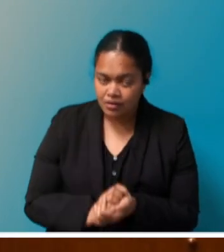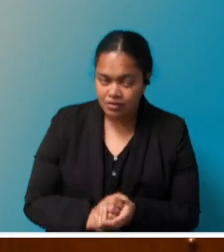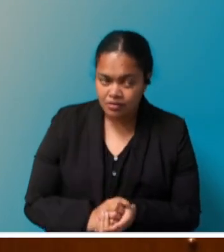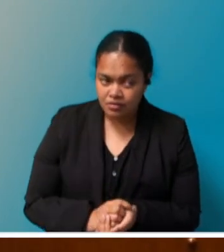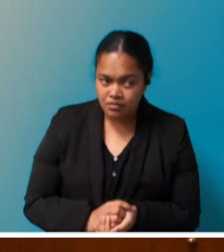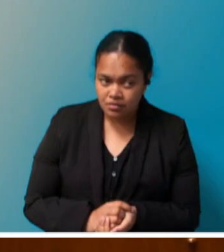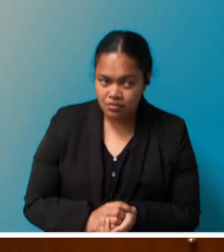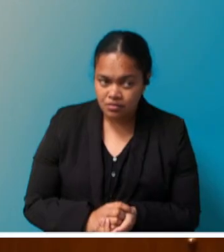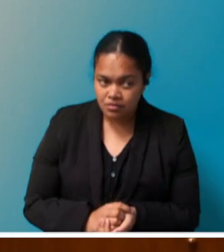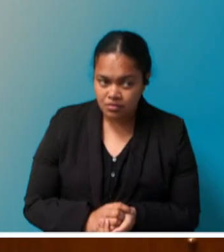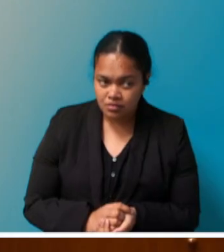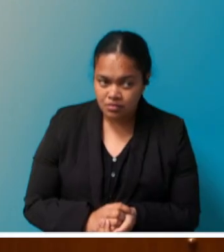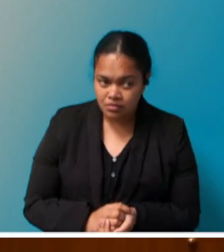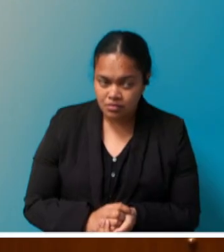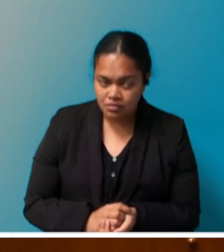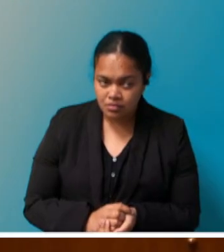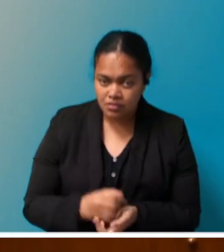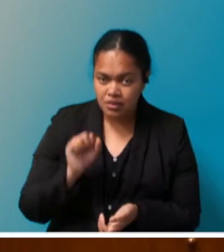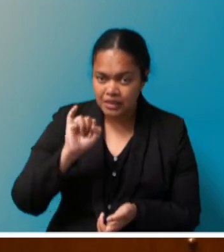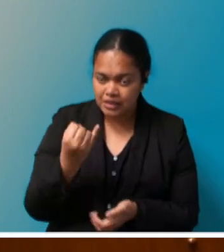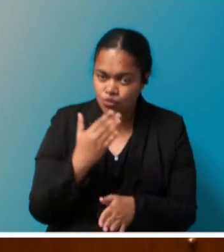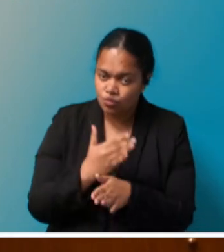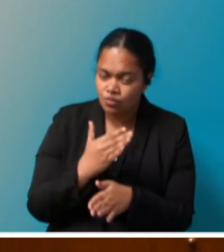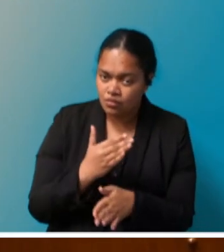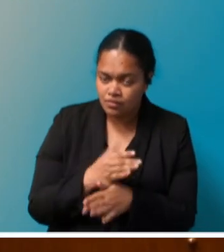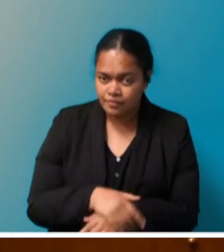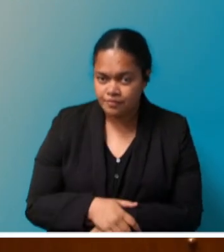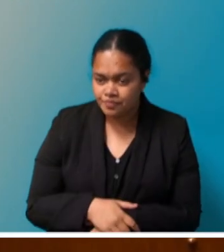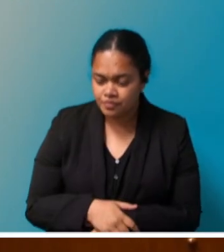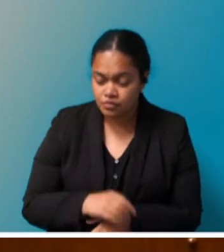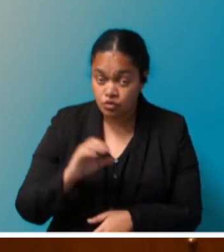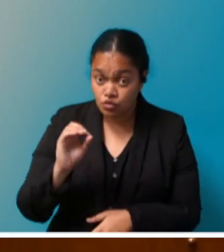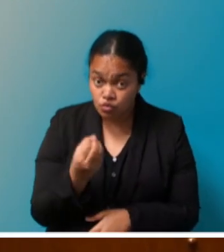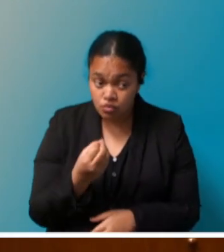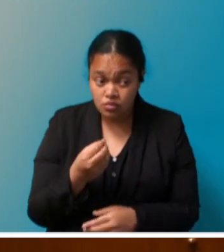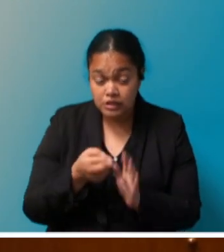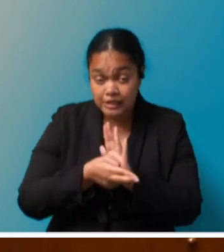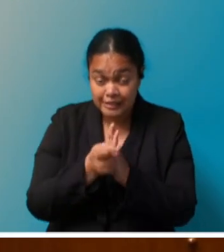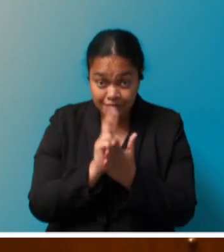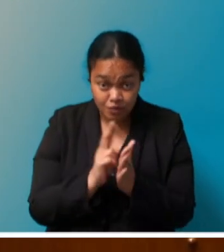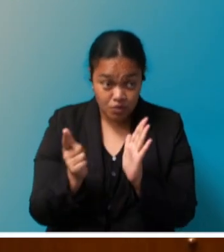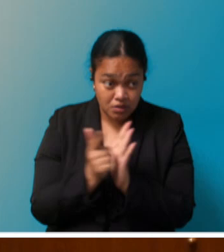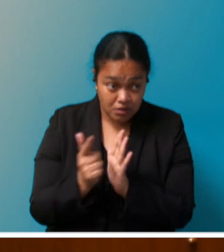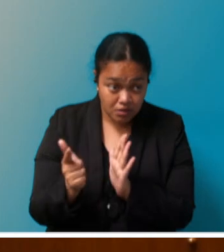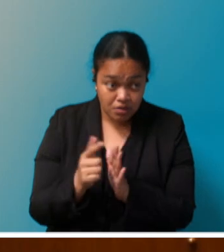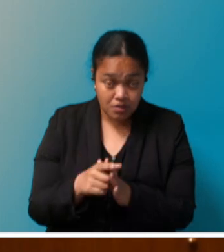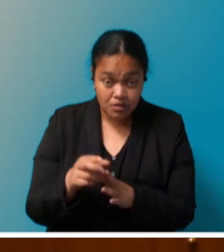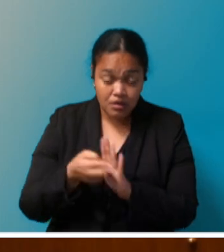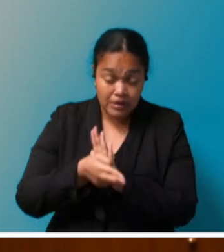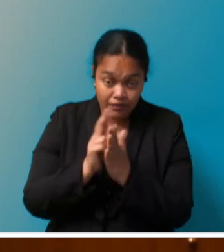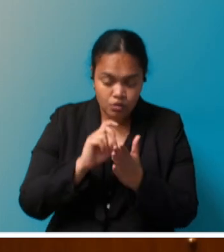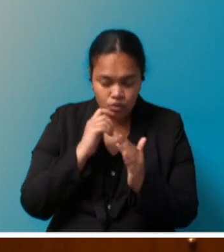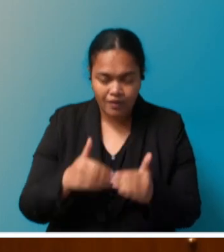its enforceability. Following peer review and legal vetting, the revised general orders will be forwarded